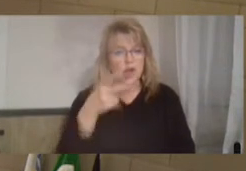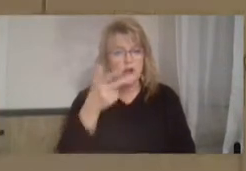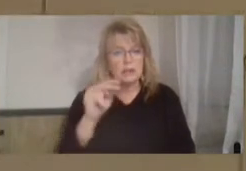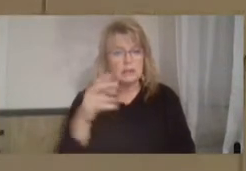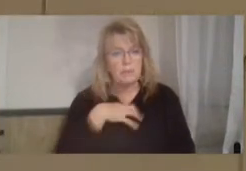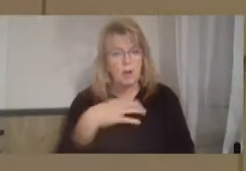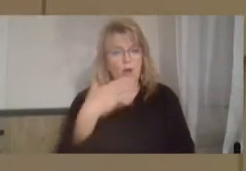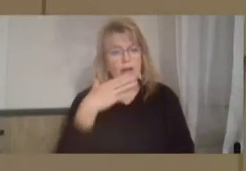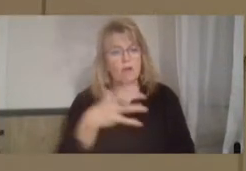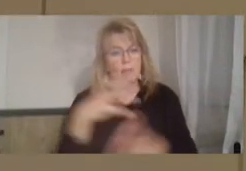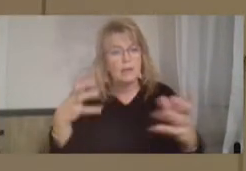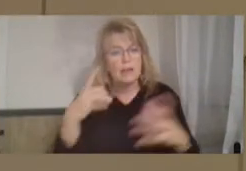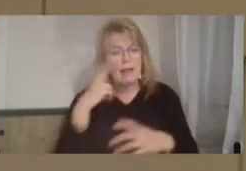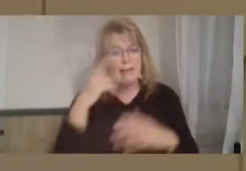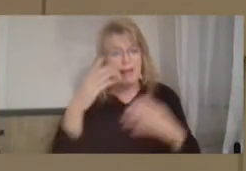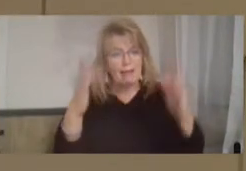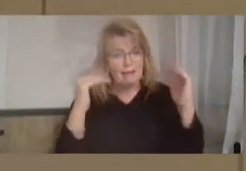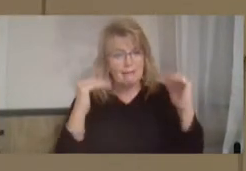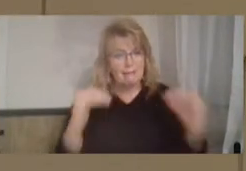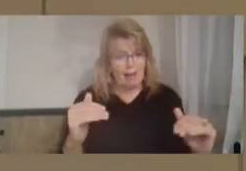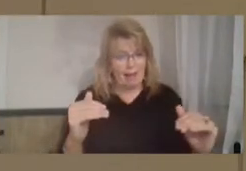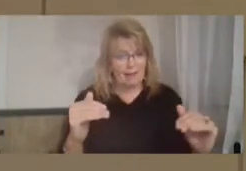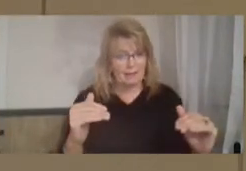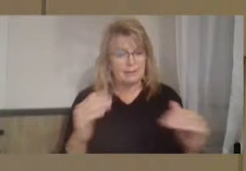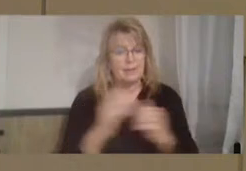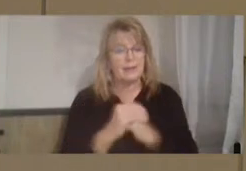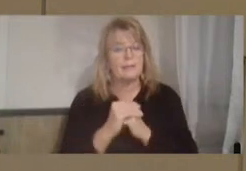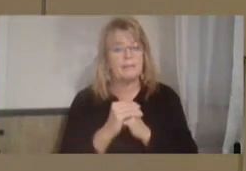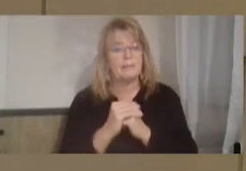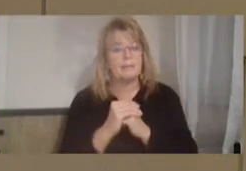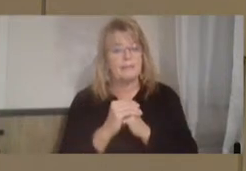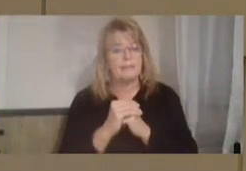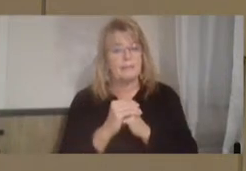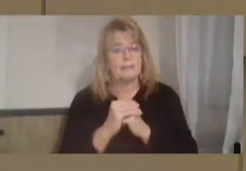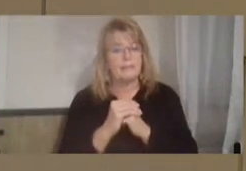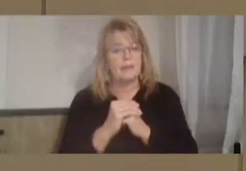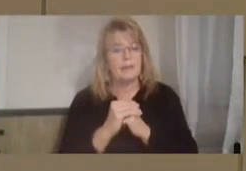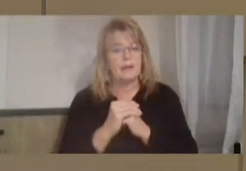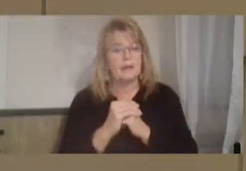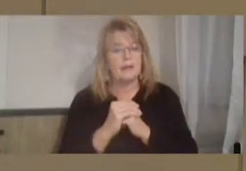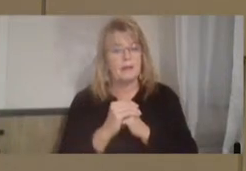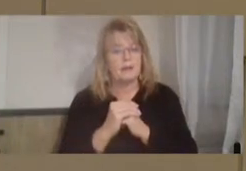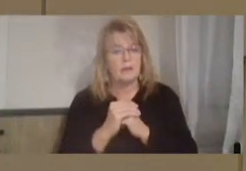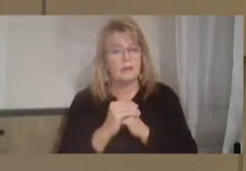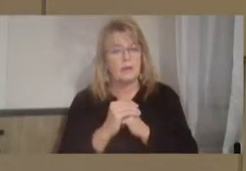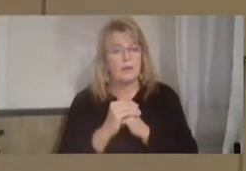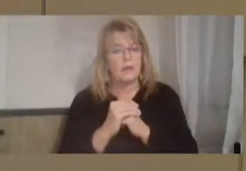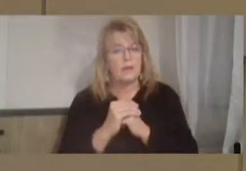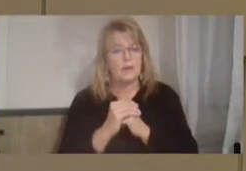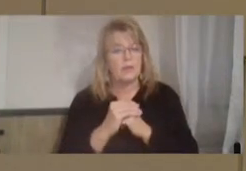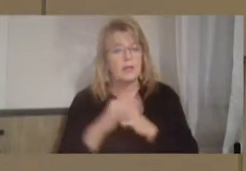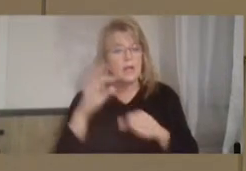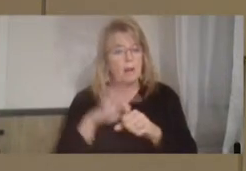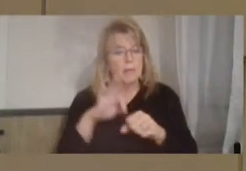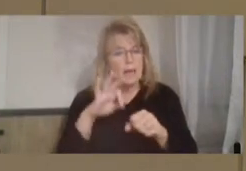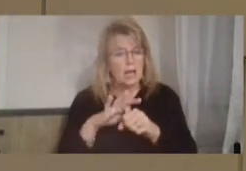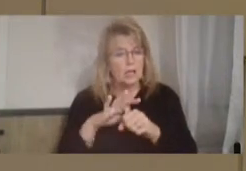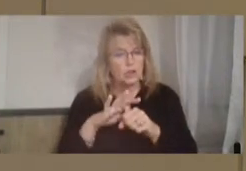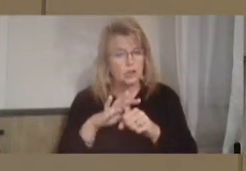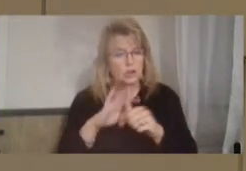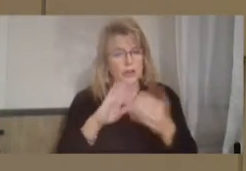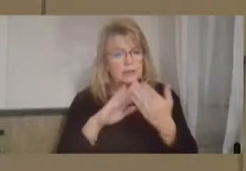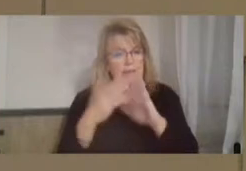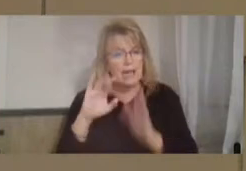right, I think our next item goes to the nominations. That we go to the city clerk